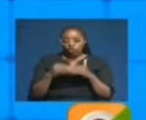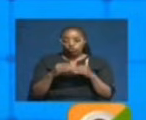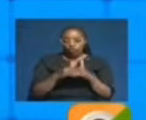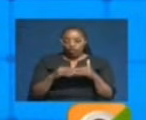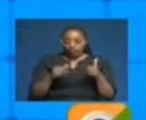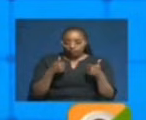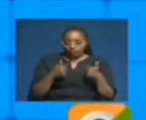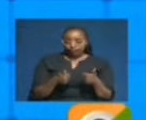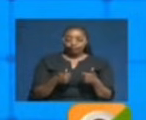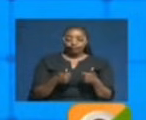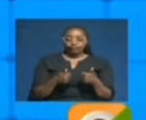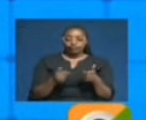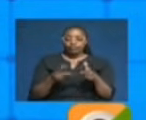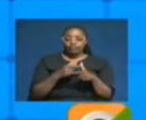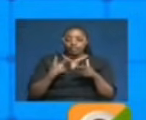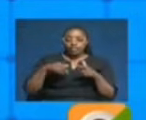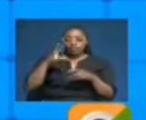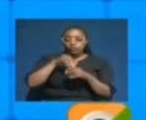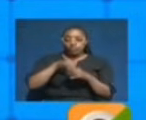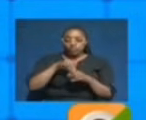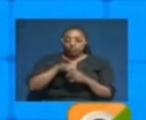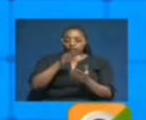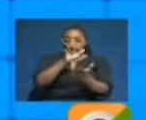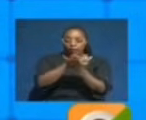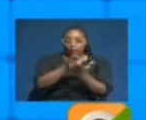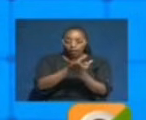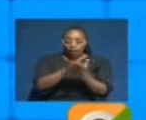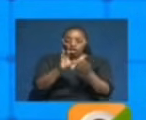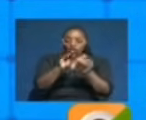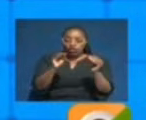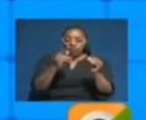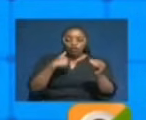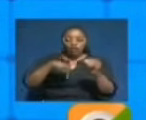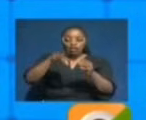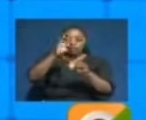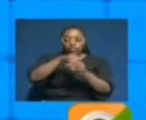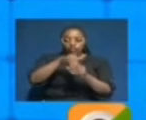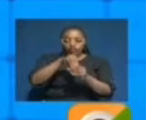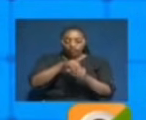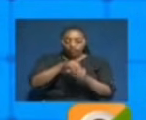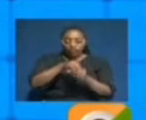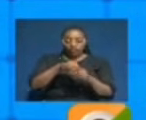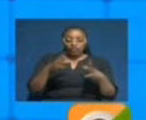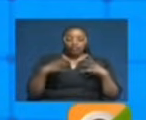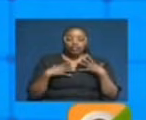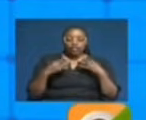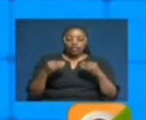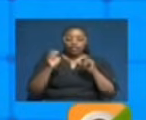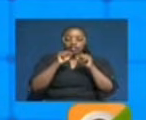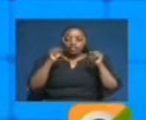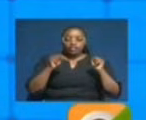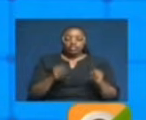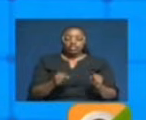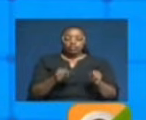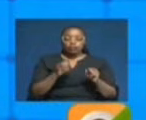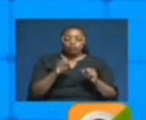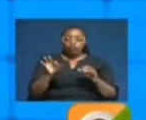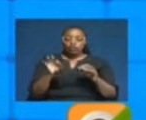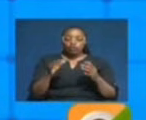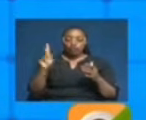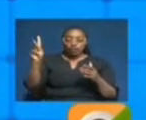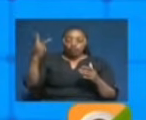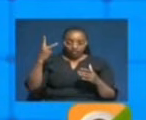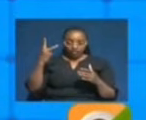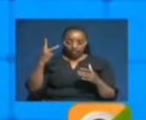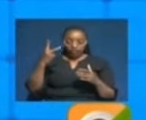Okay? We're not investing in a bank. We're investing in the health system of the Republic of Kenya.